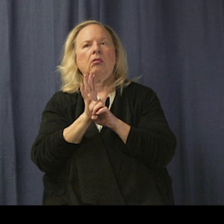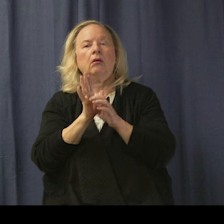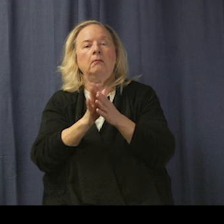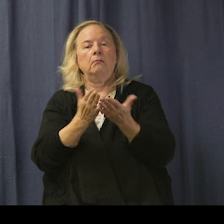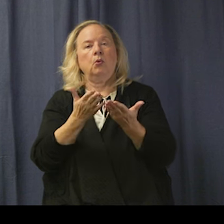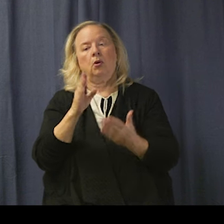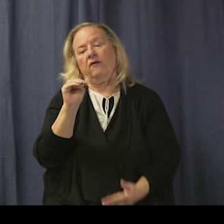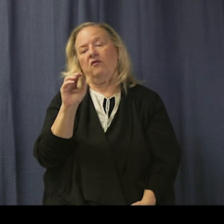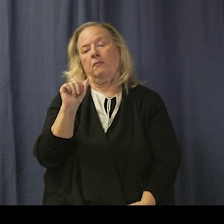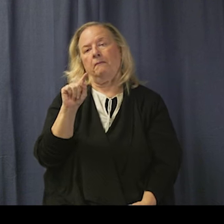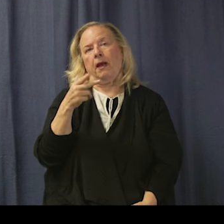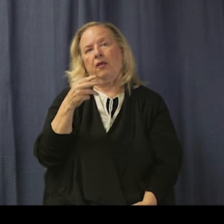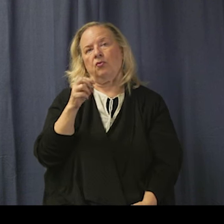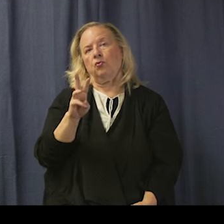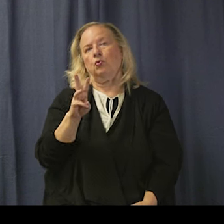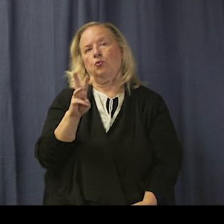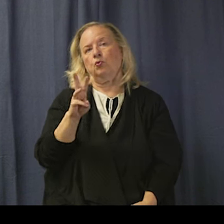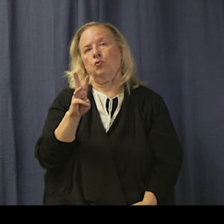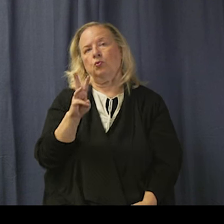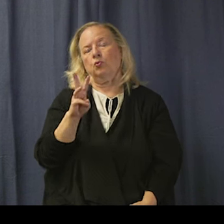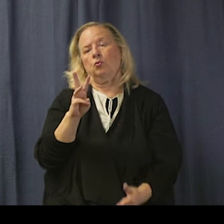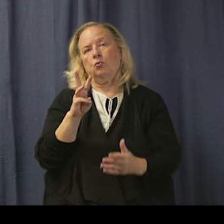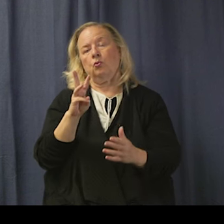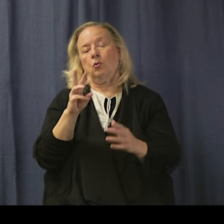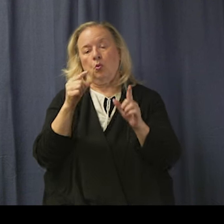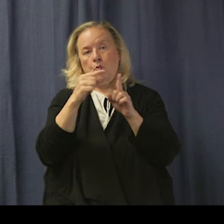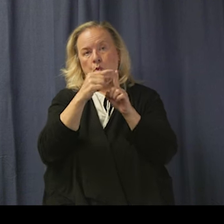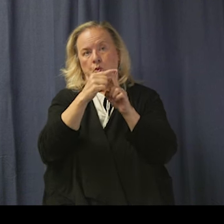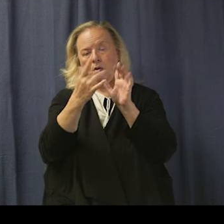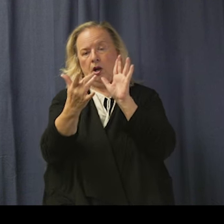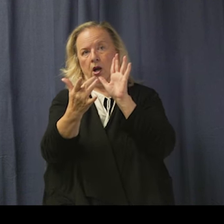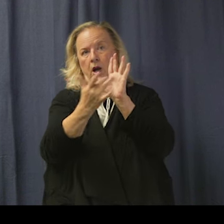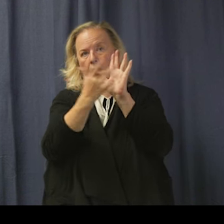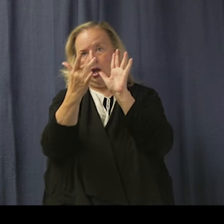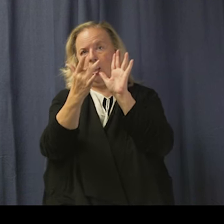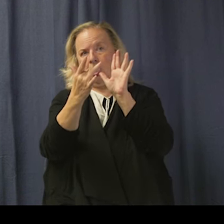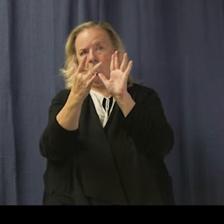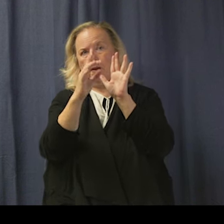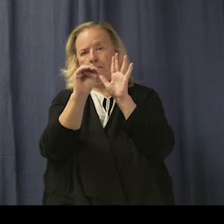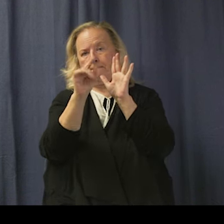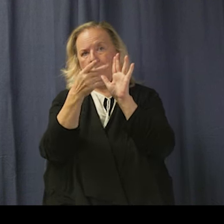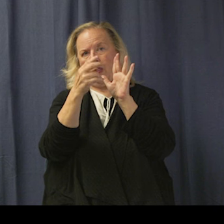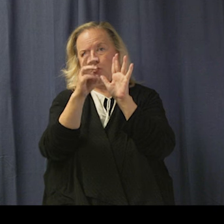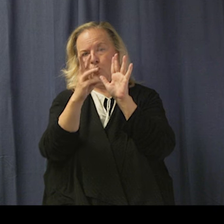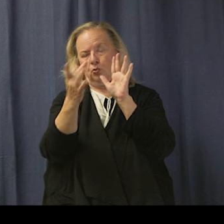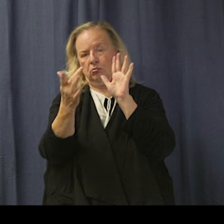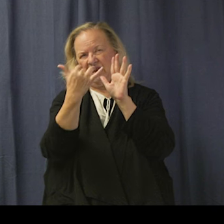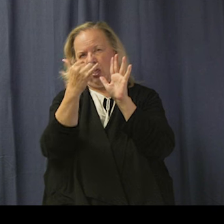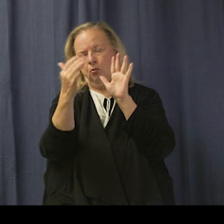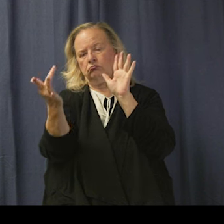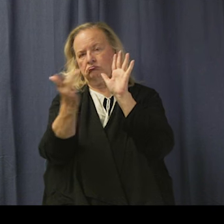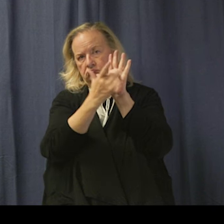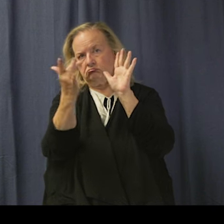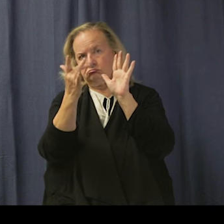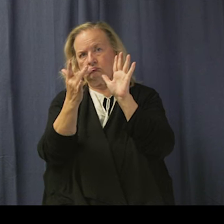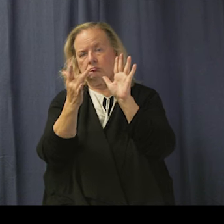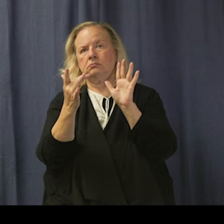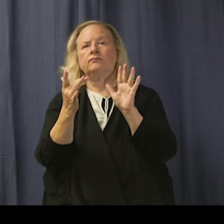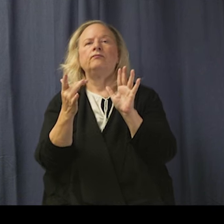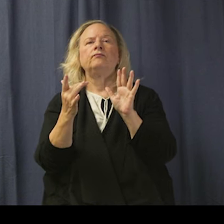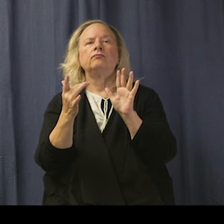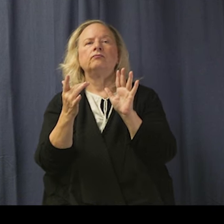of Matthew. All you need to do is click on the word Matthew. You don't see my finger, but I'm clicking on the word Saint Matthew.